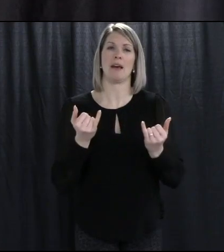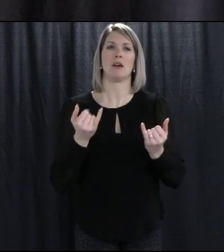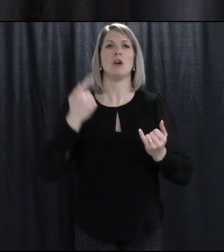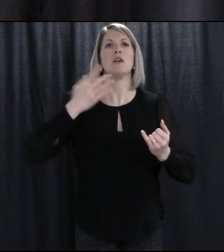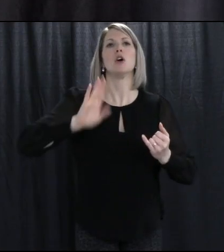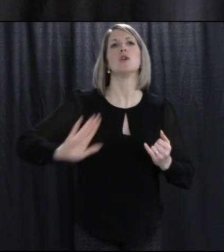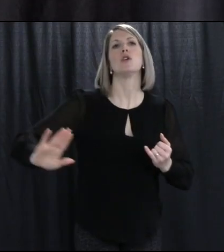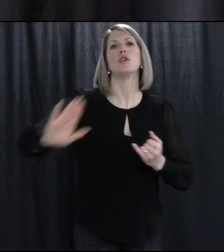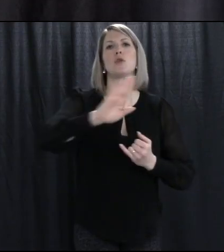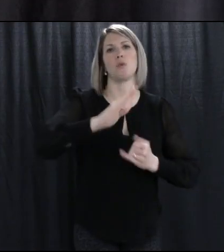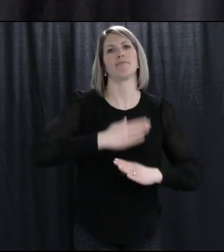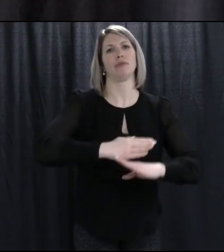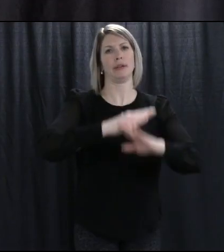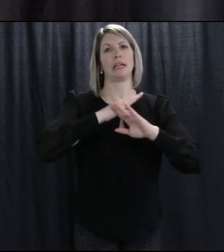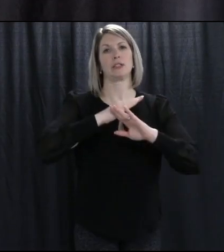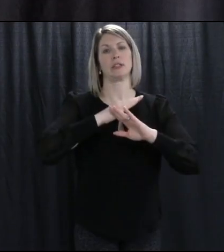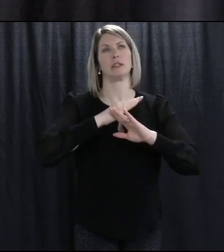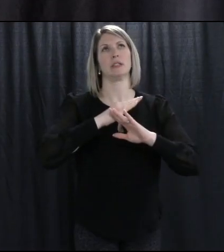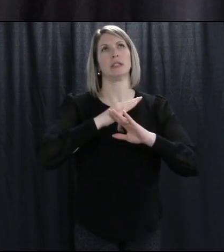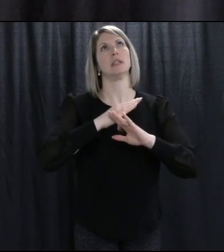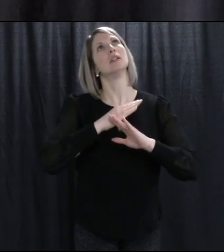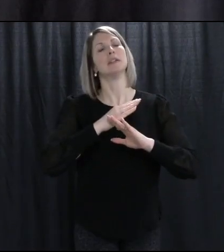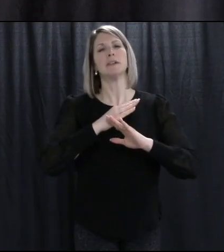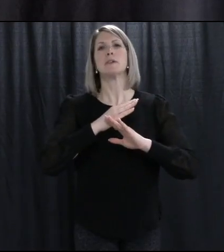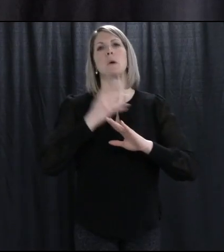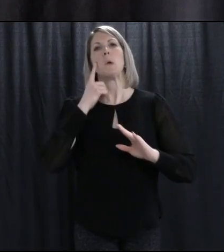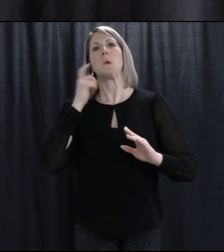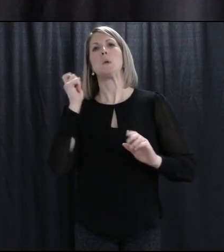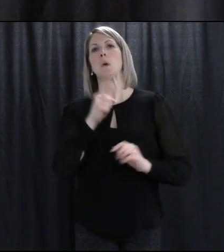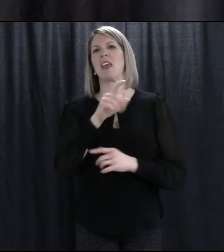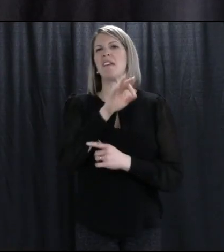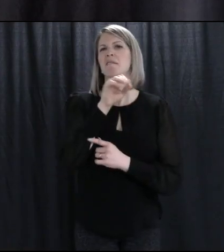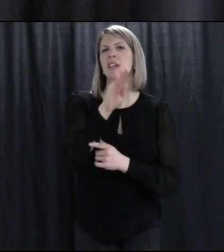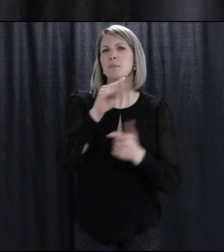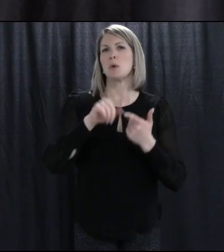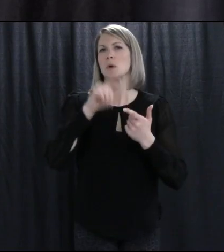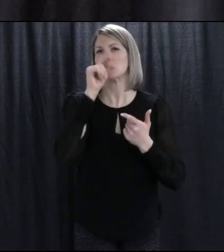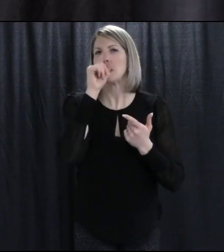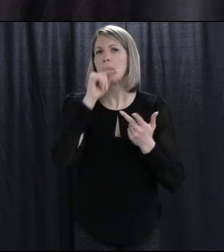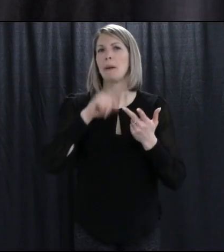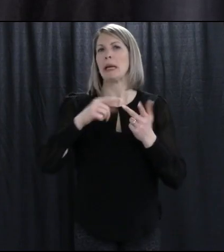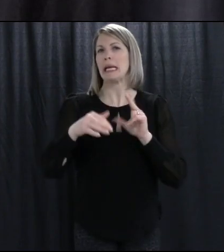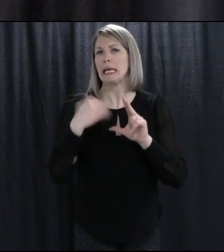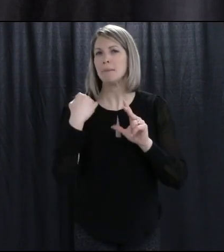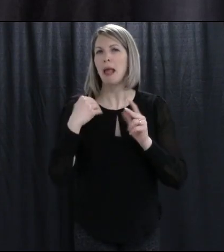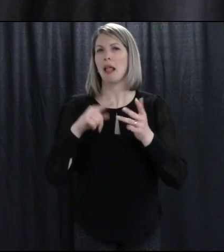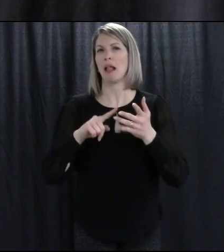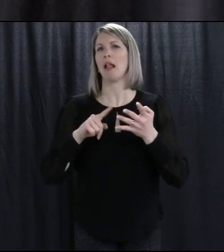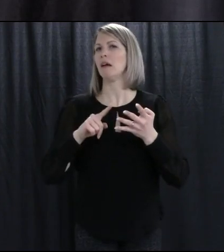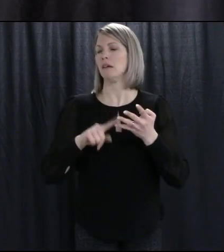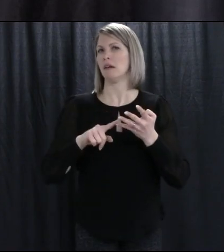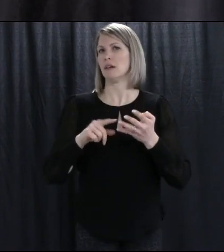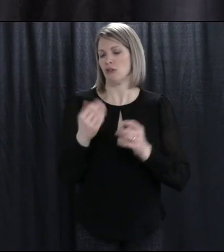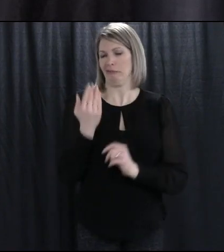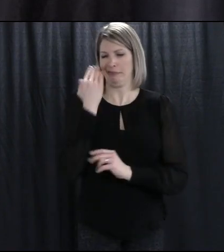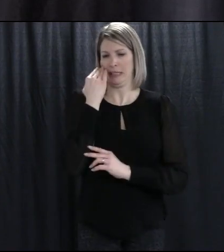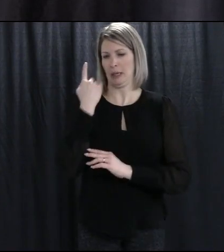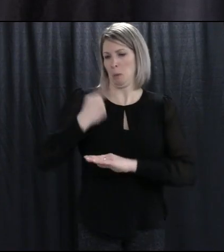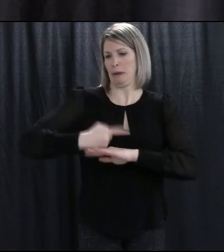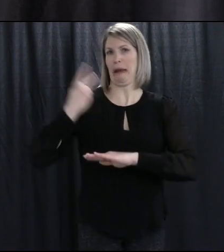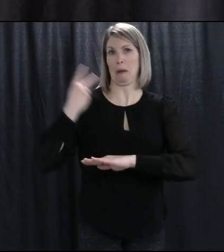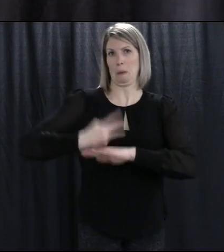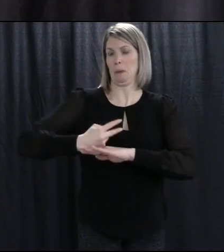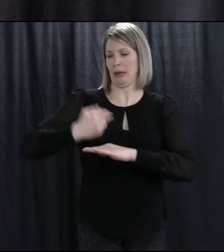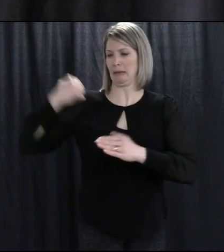increasing concerns, particularly through social media and email, that have been brought to my attention in the last 36 hours